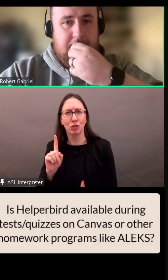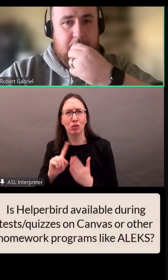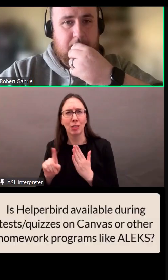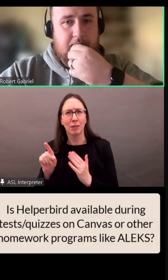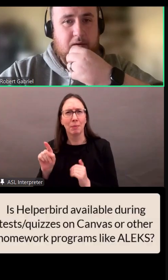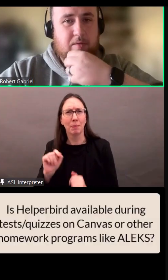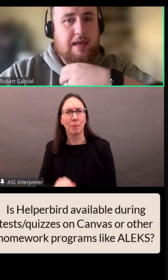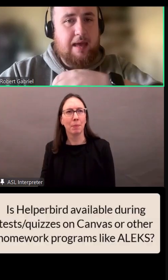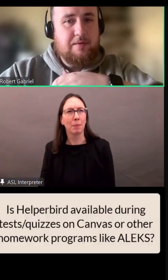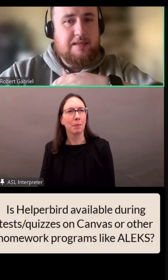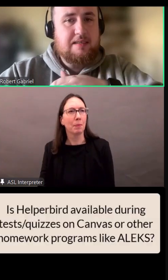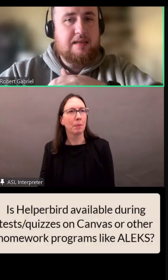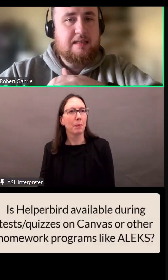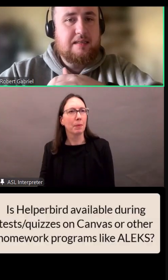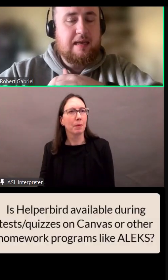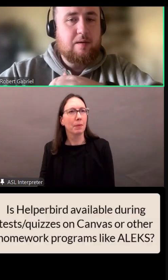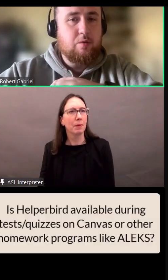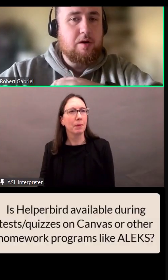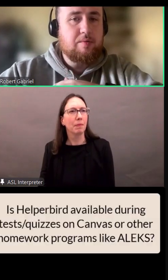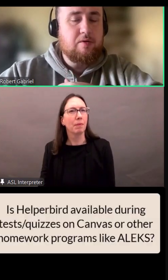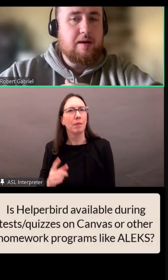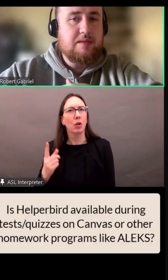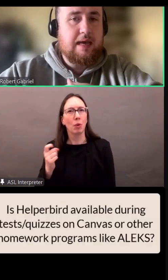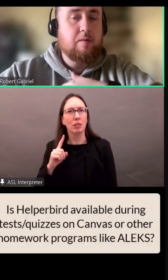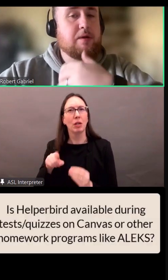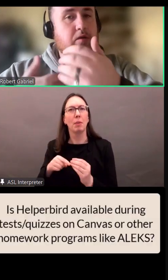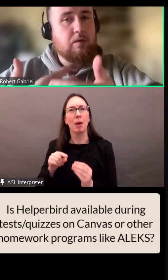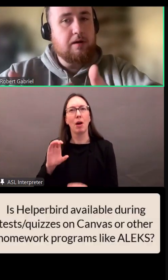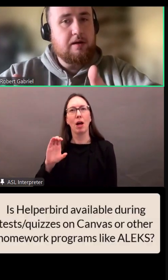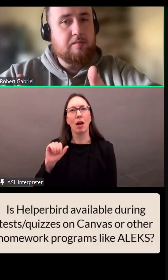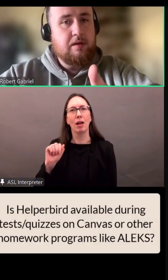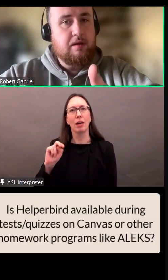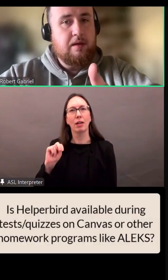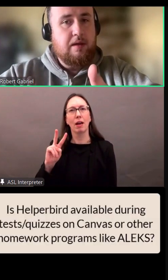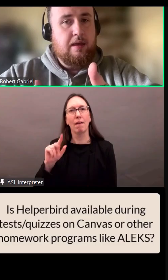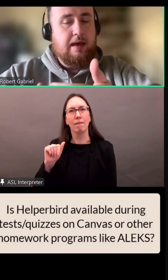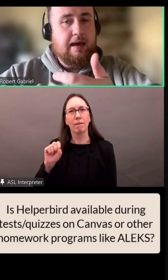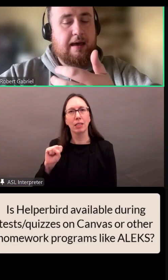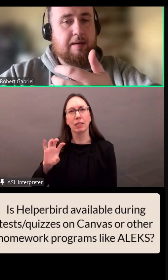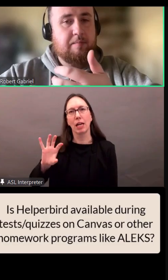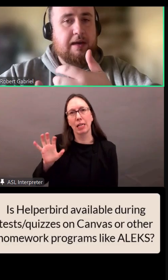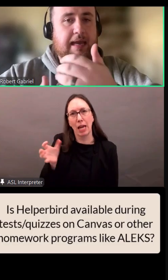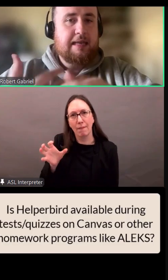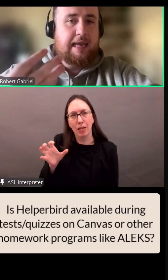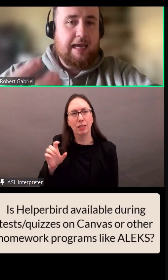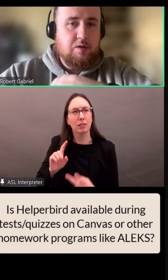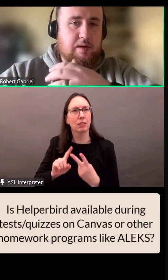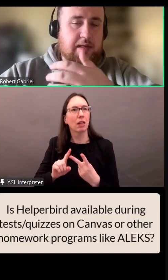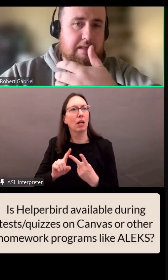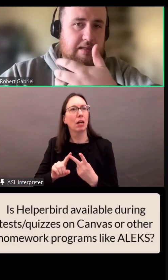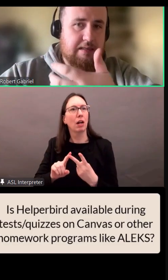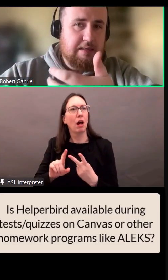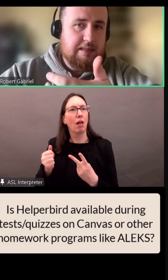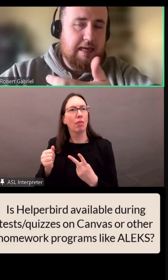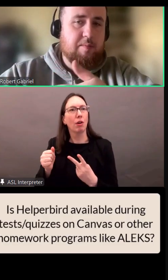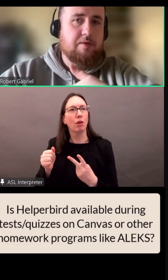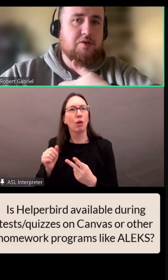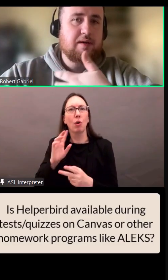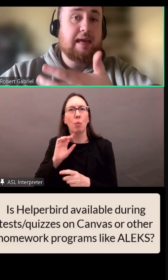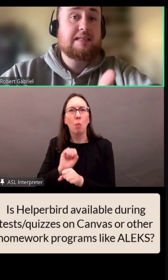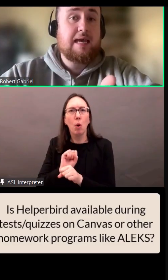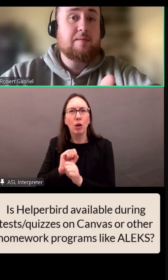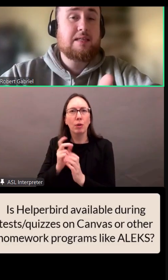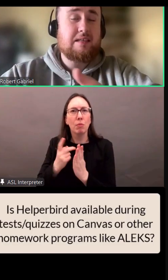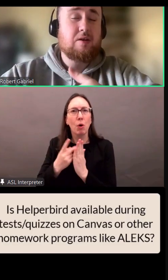I see one here about Canvas and the work programs. We do work on them, but again, the actual setup of